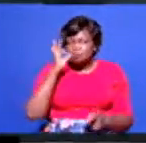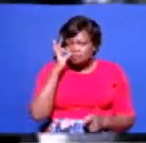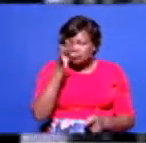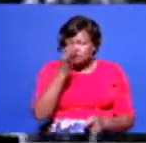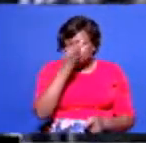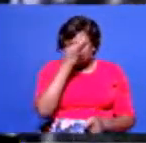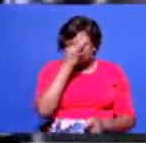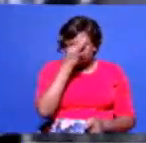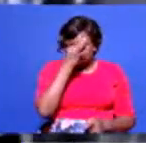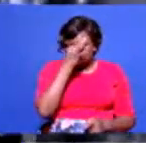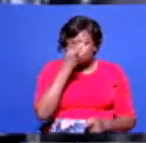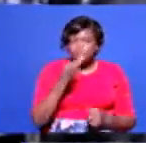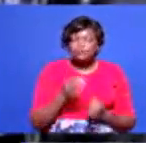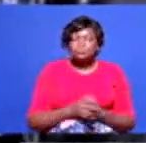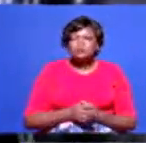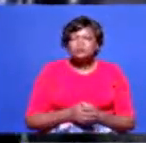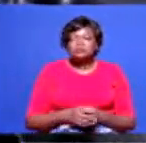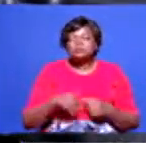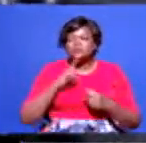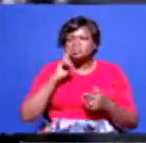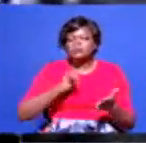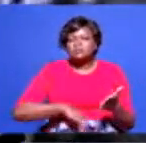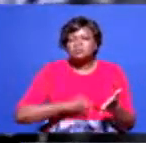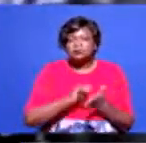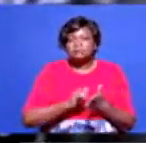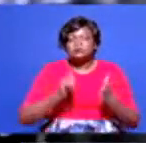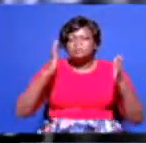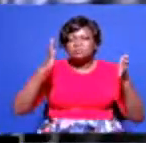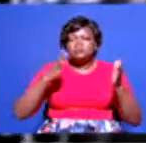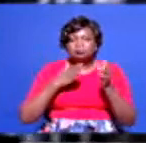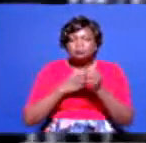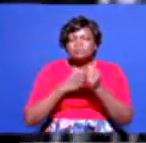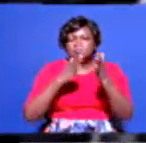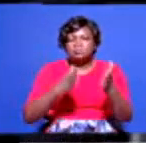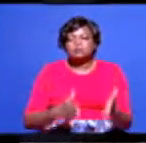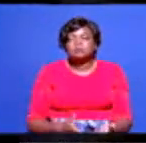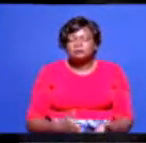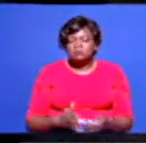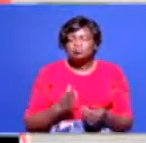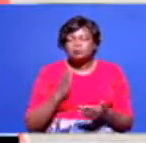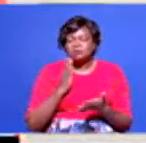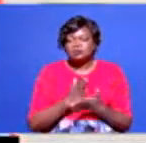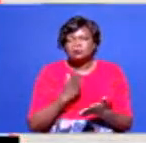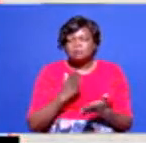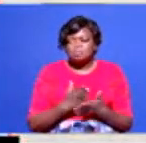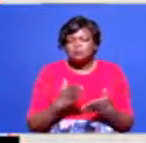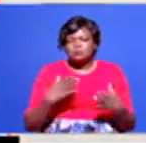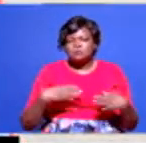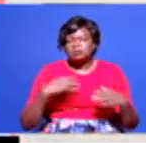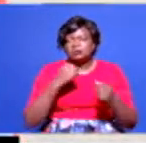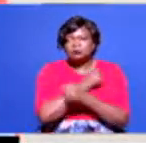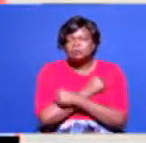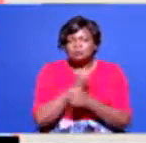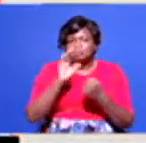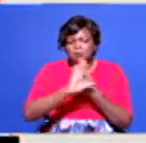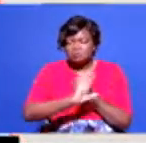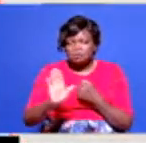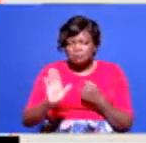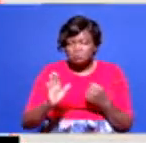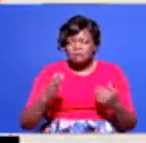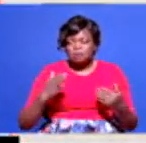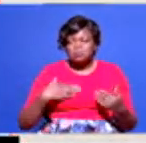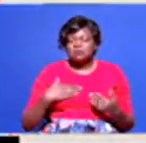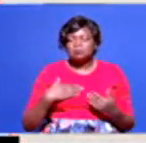Emilio Kibaki, eulogizing him as a great leader and a true embodiment of a statesman. It is my